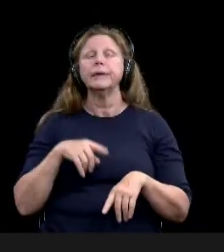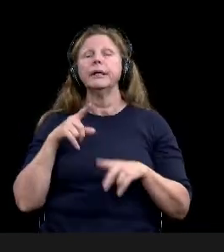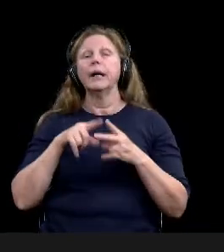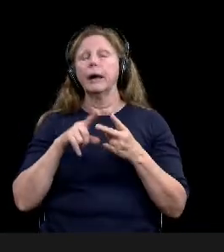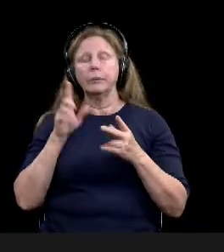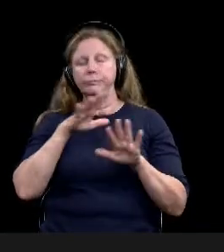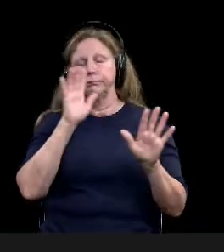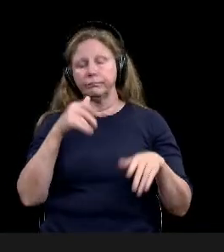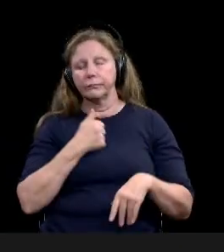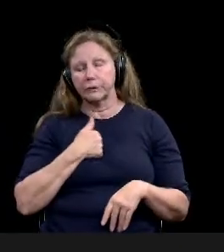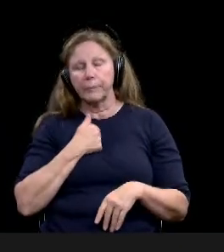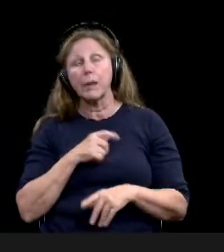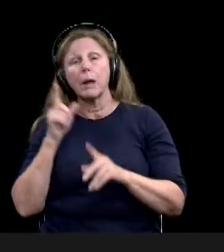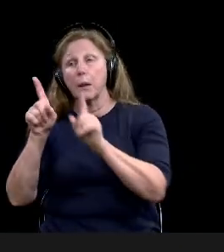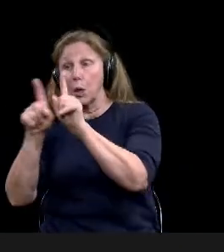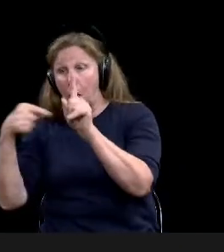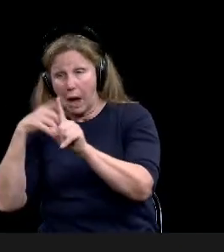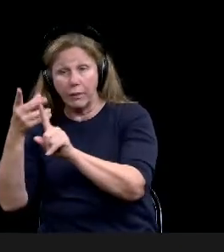control.